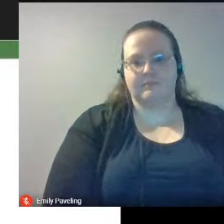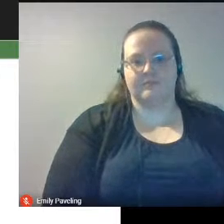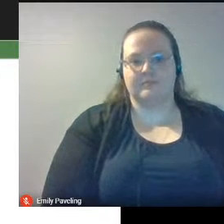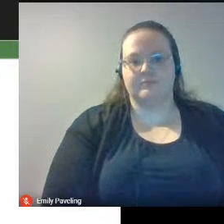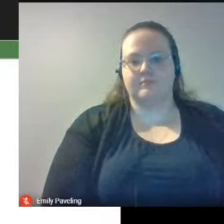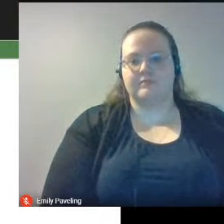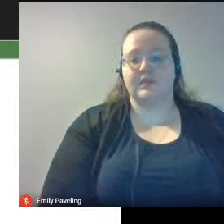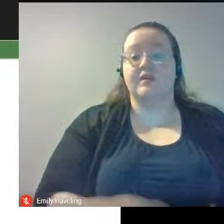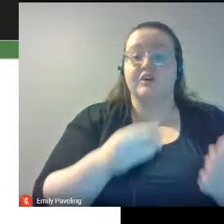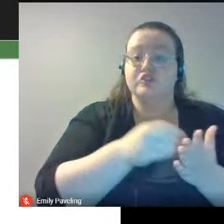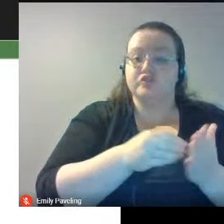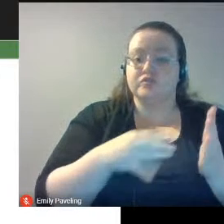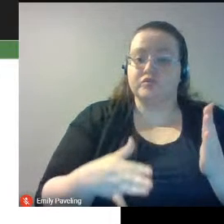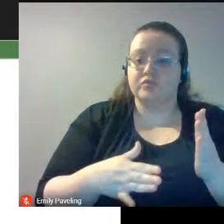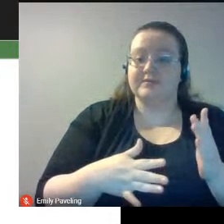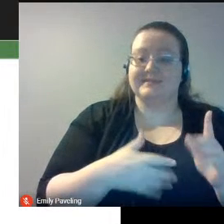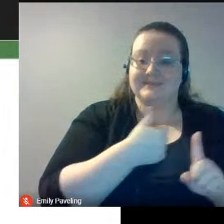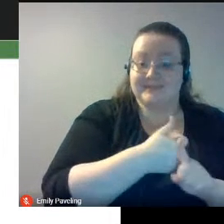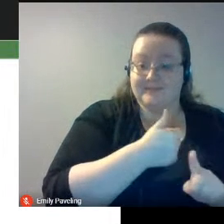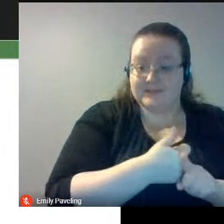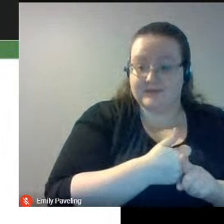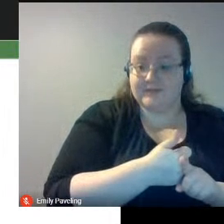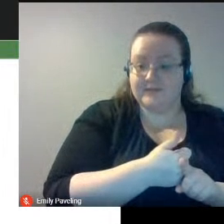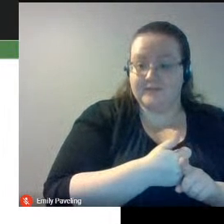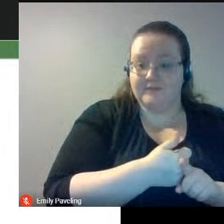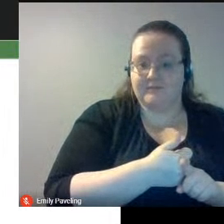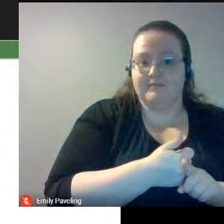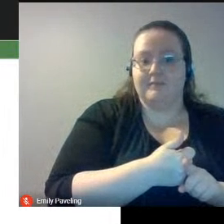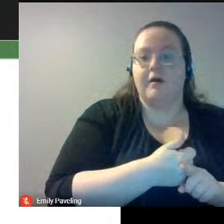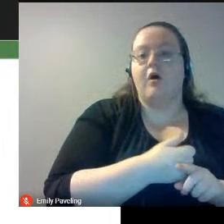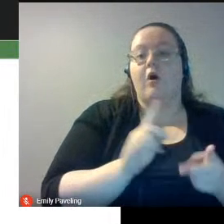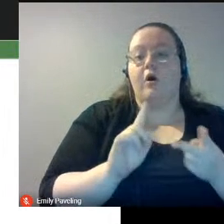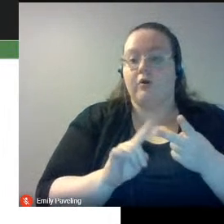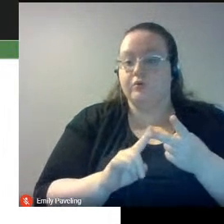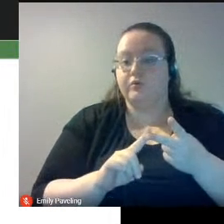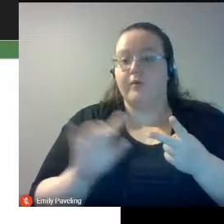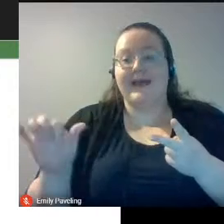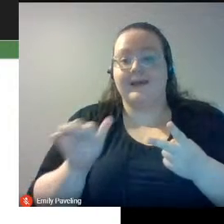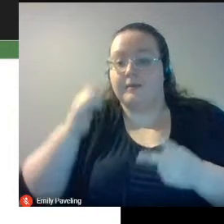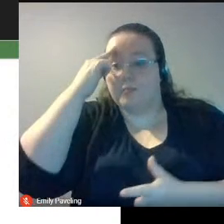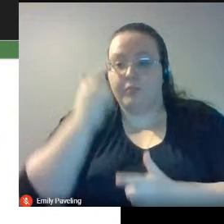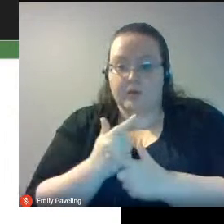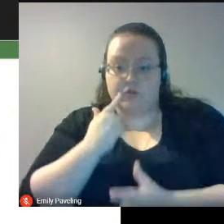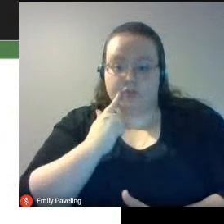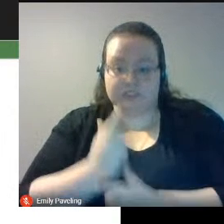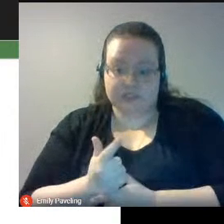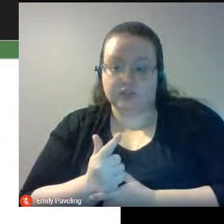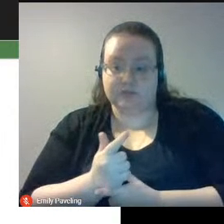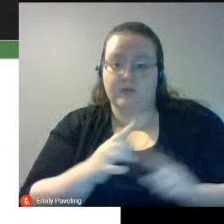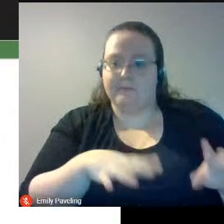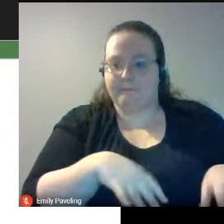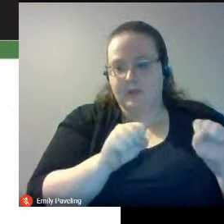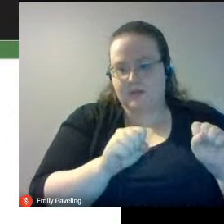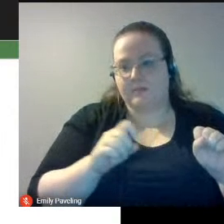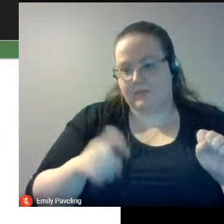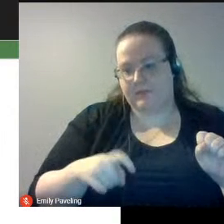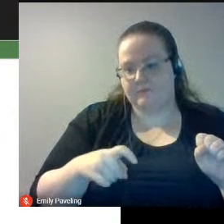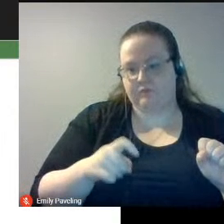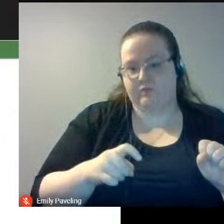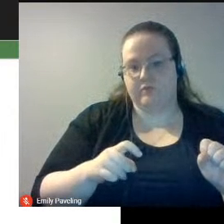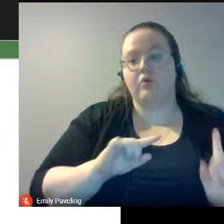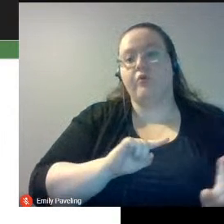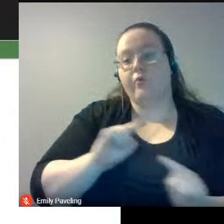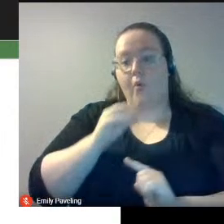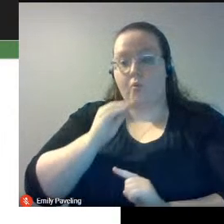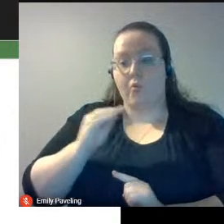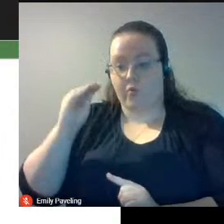Students with symptoms and their siblings must be picked up and taken home. Students with symptoms must self-isolate at home and be